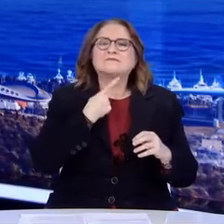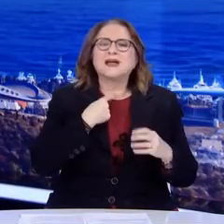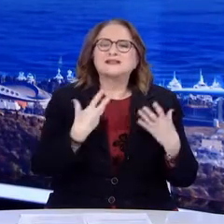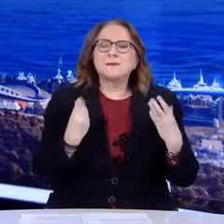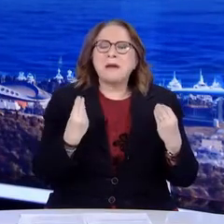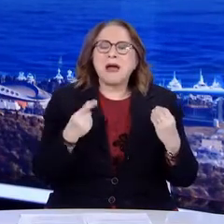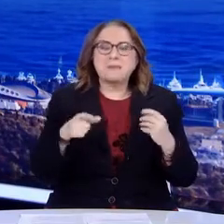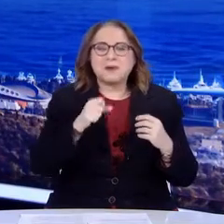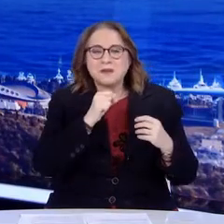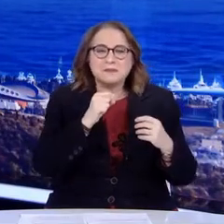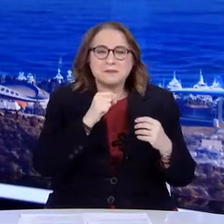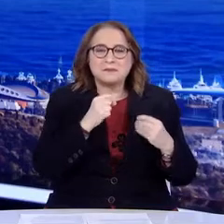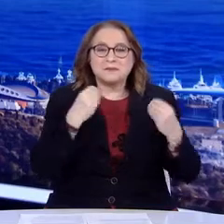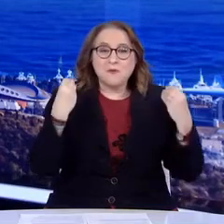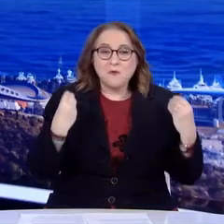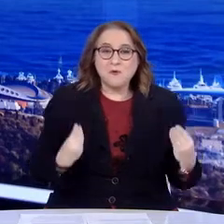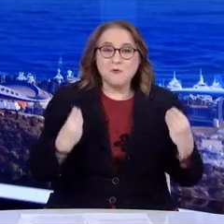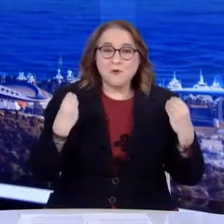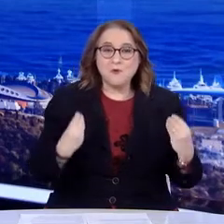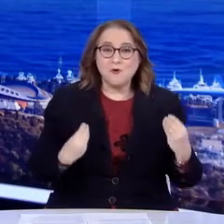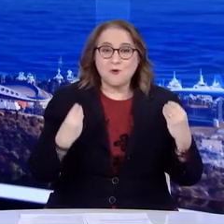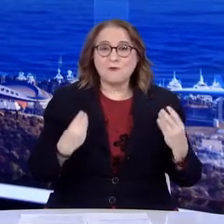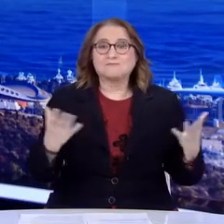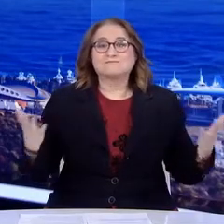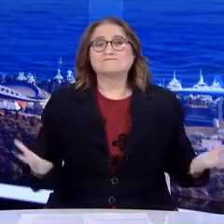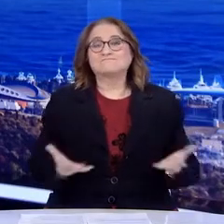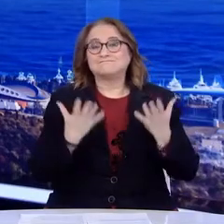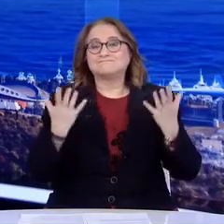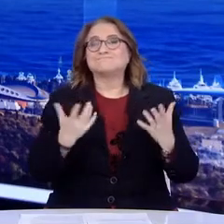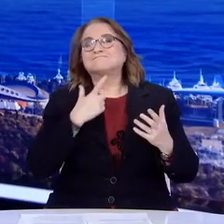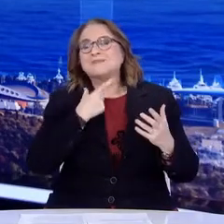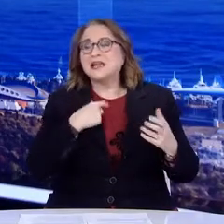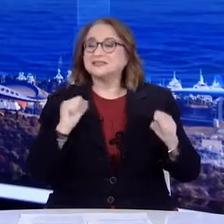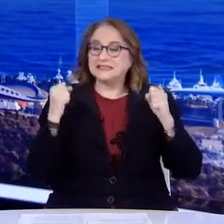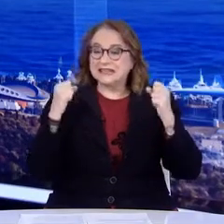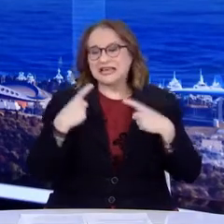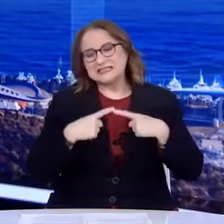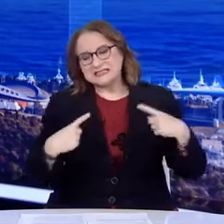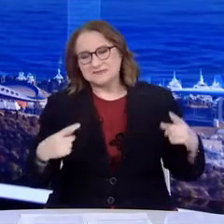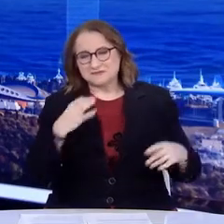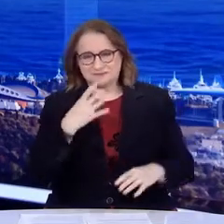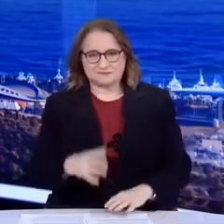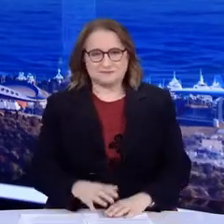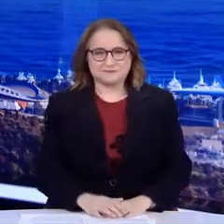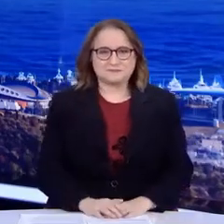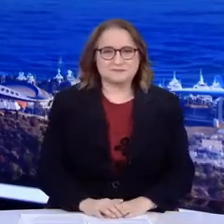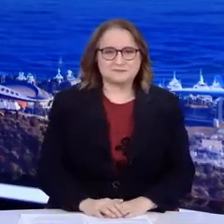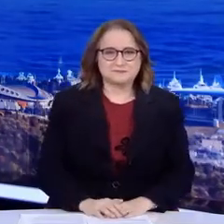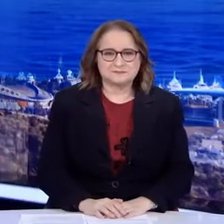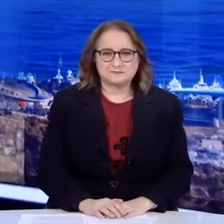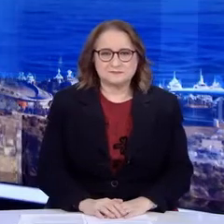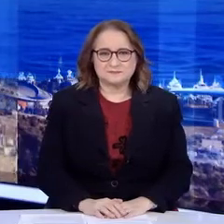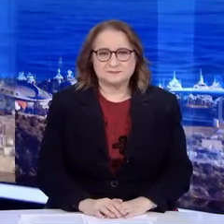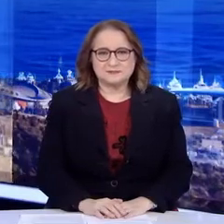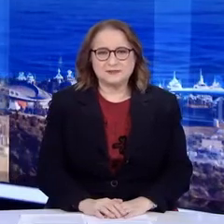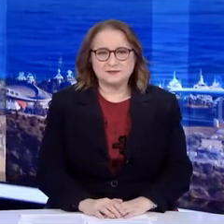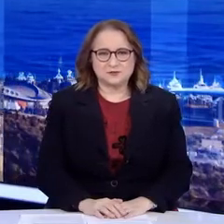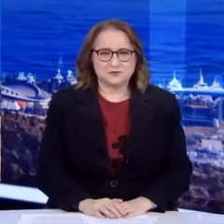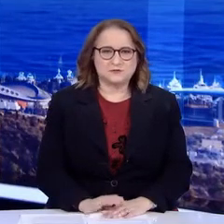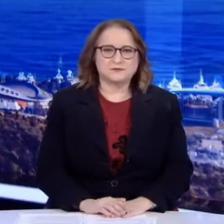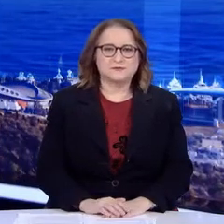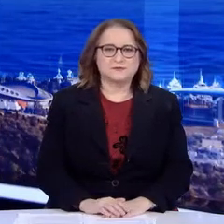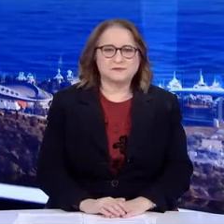Next, they're gonna make it personal. That's when you know they're toast. It's crime time, baby. Shark. We see